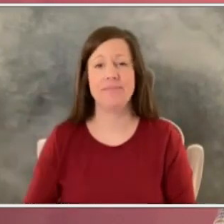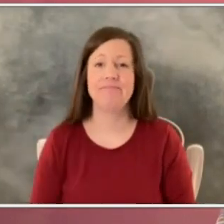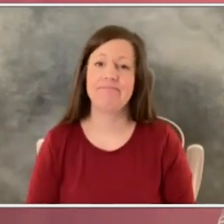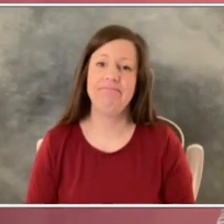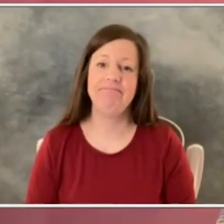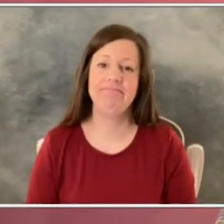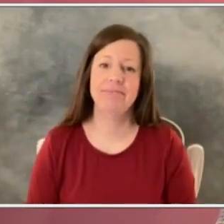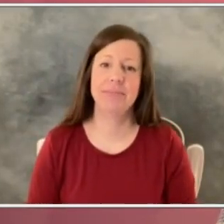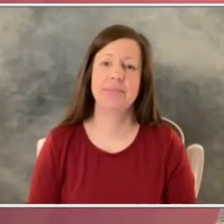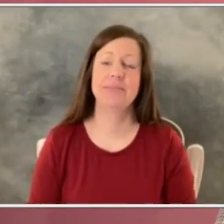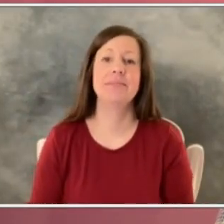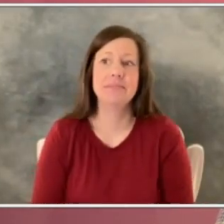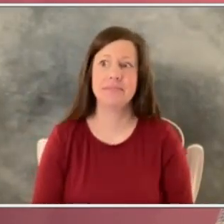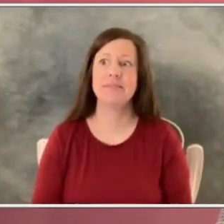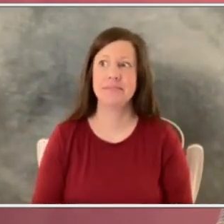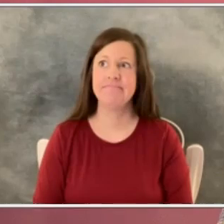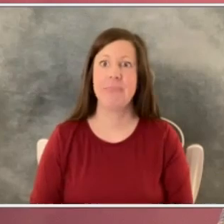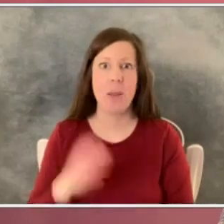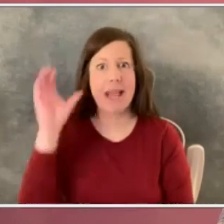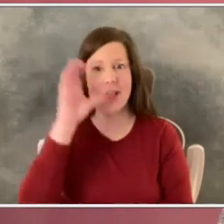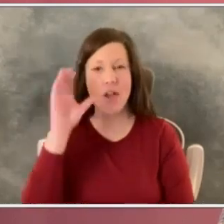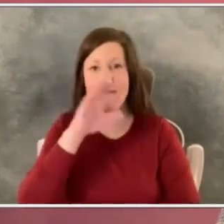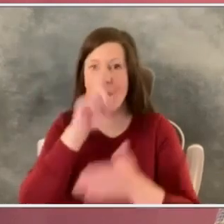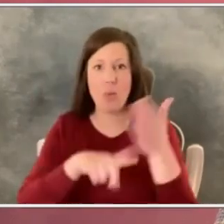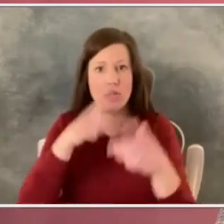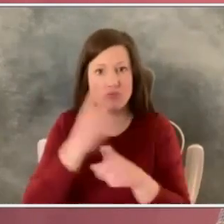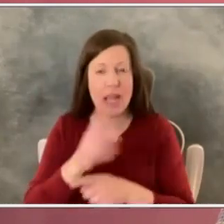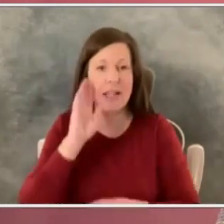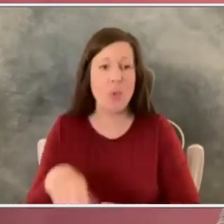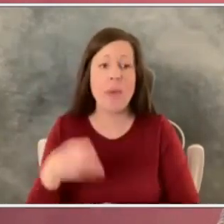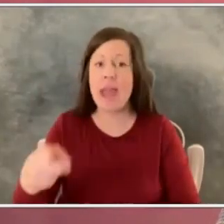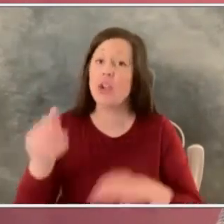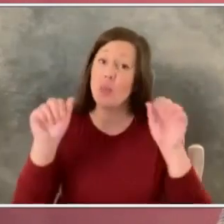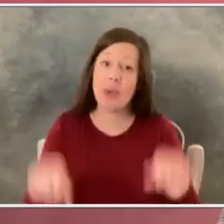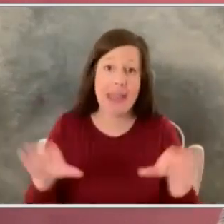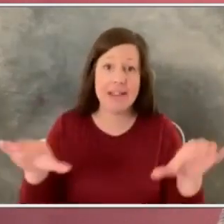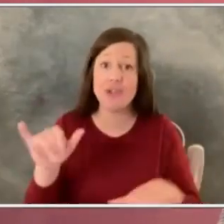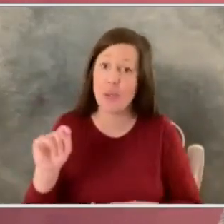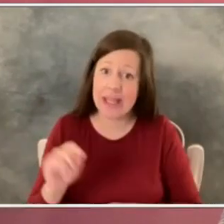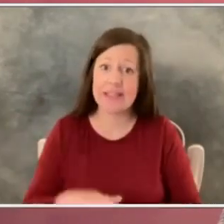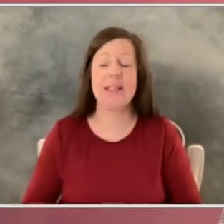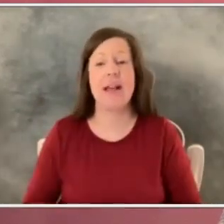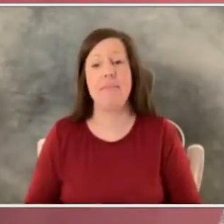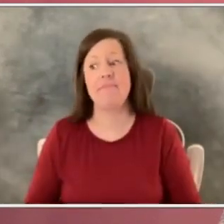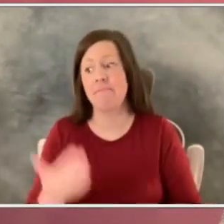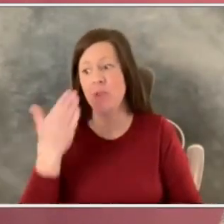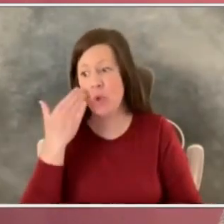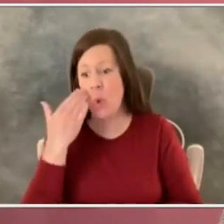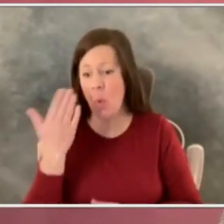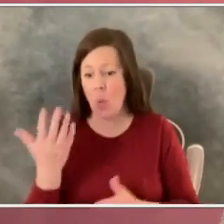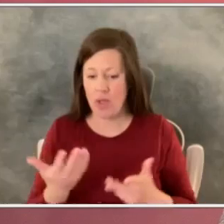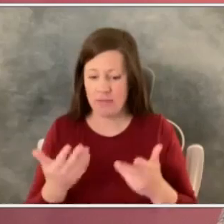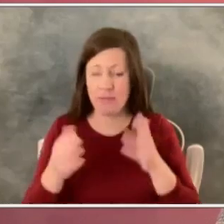Look for what's right. Know you can do it. Know that focusing on the day is the only thing